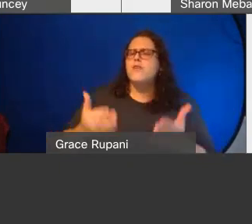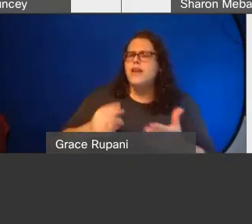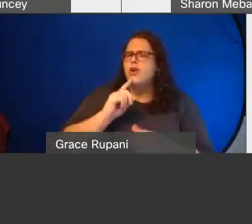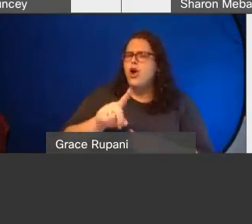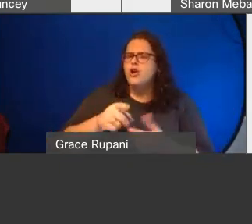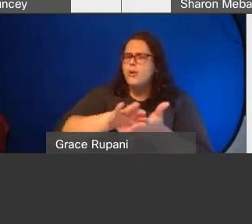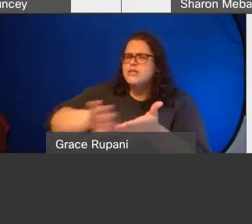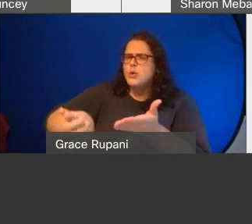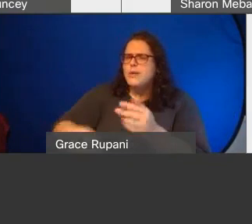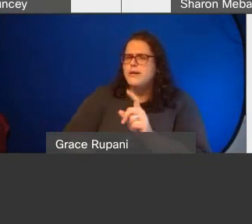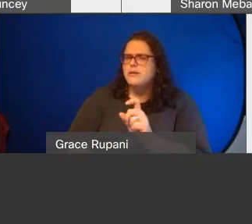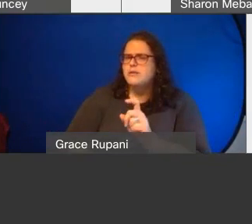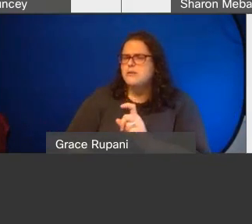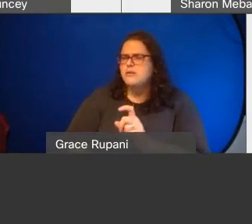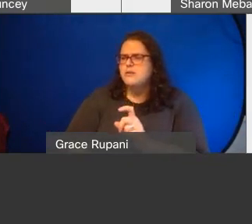Well,